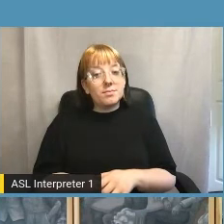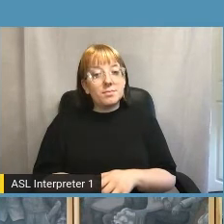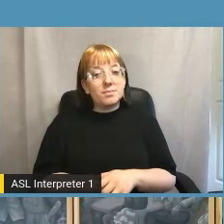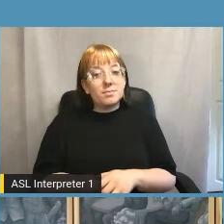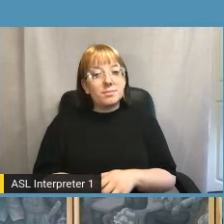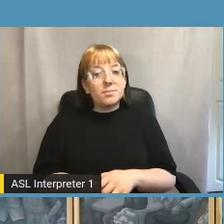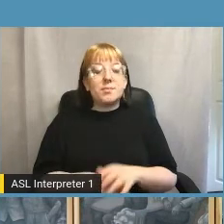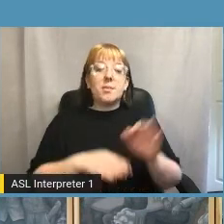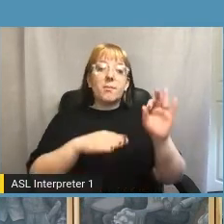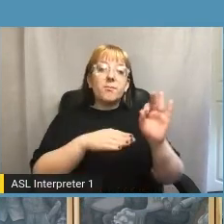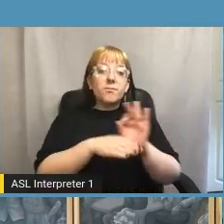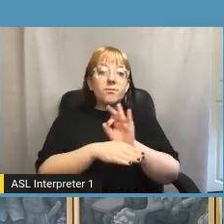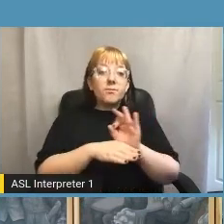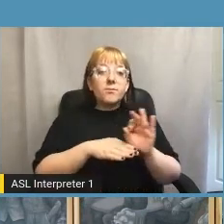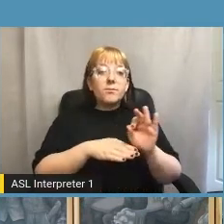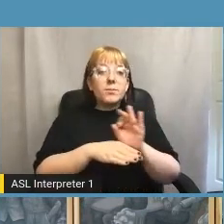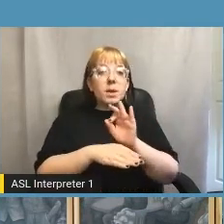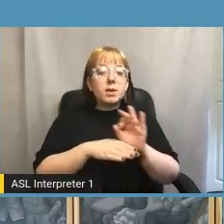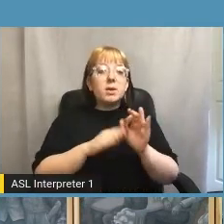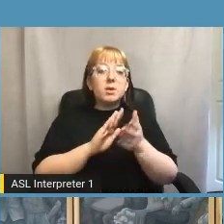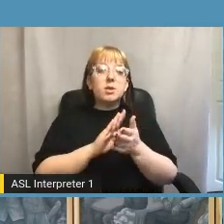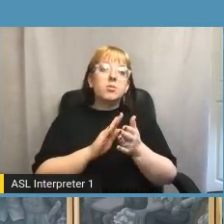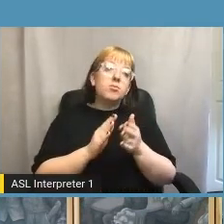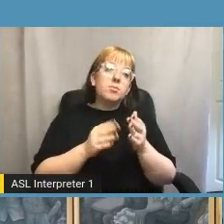So function driving form.